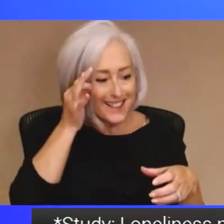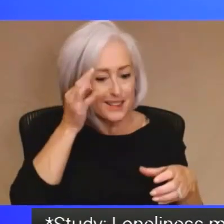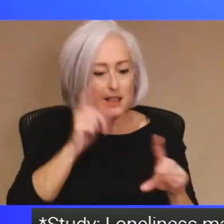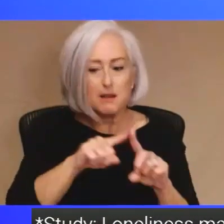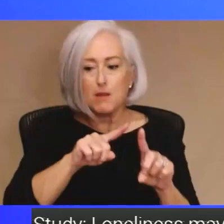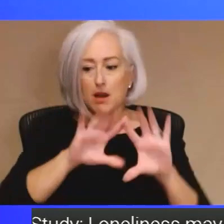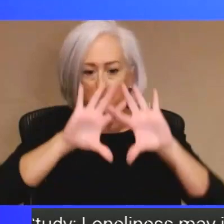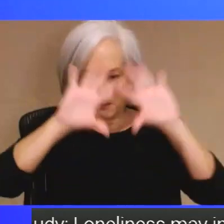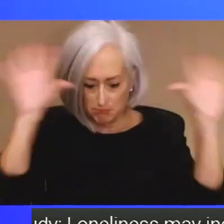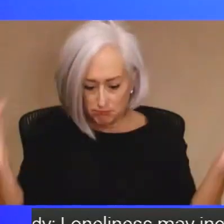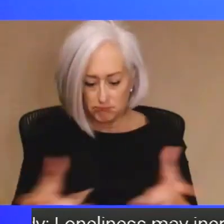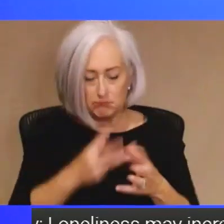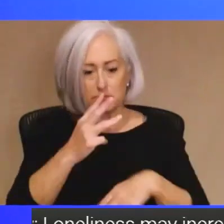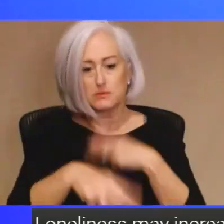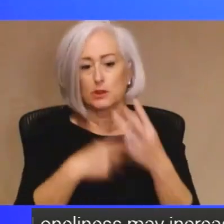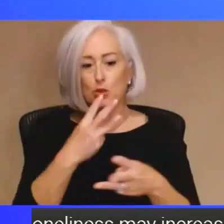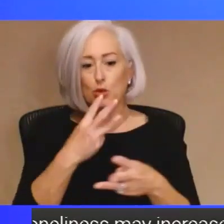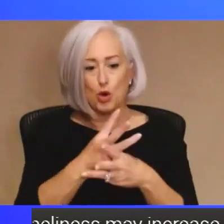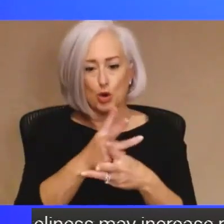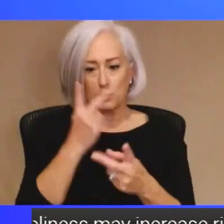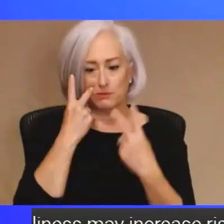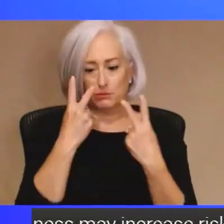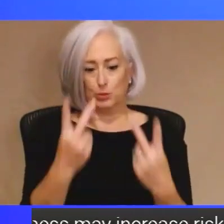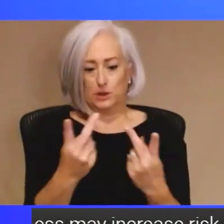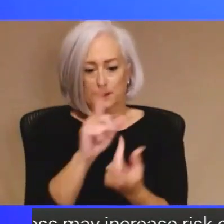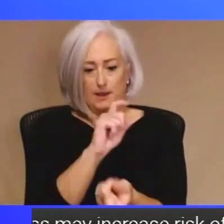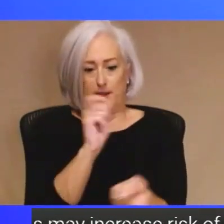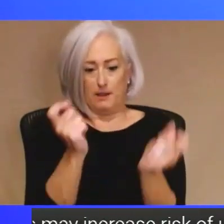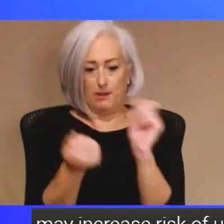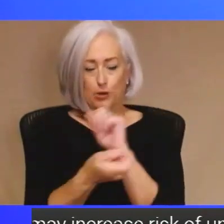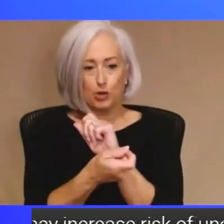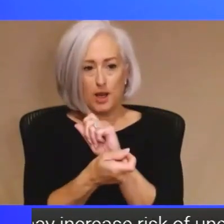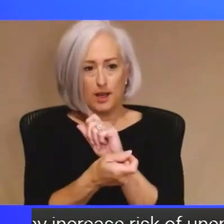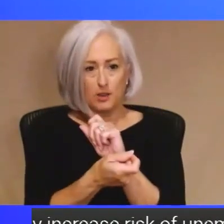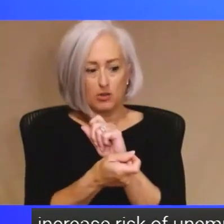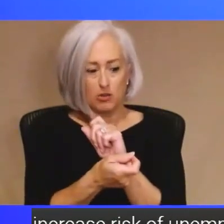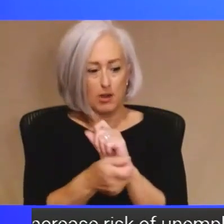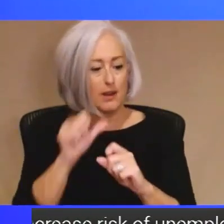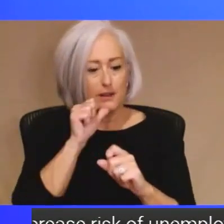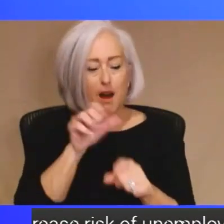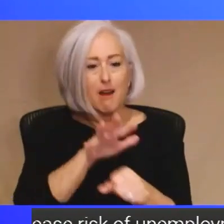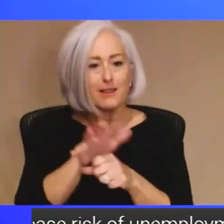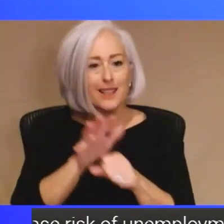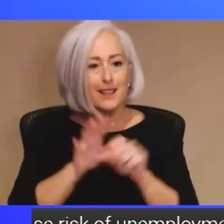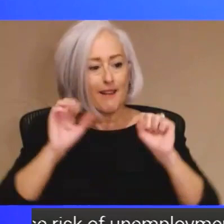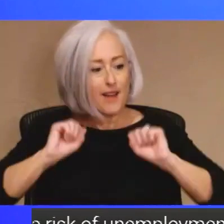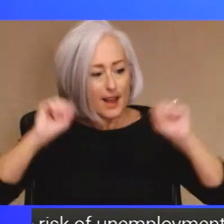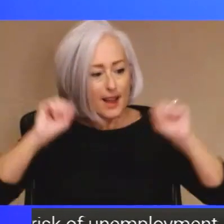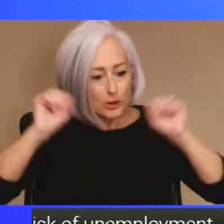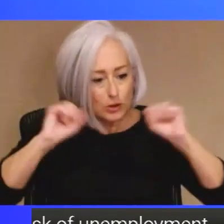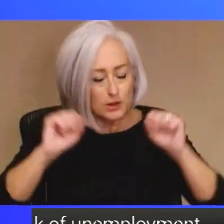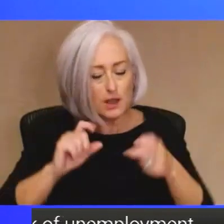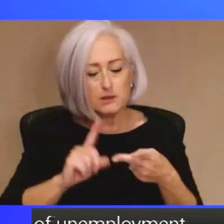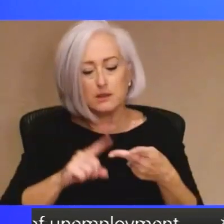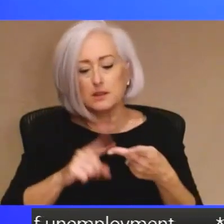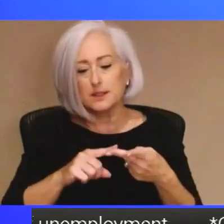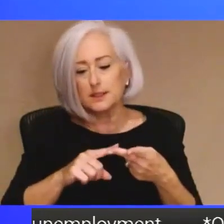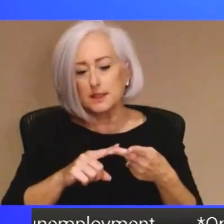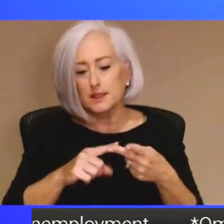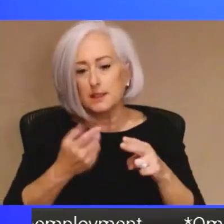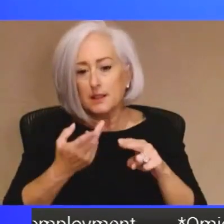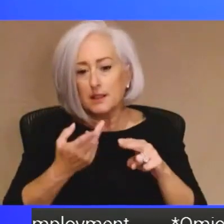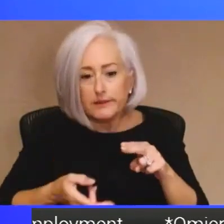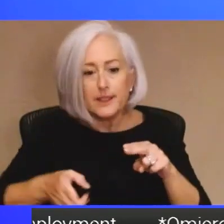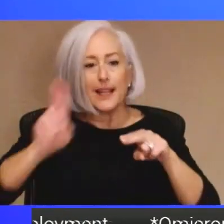where we don't have the exercise in our normal routine, we have excess calories, and we're